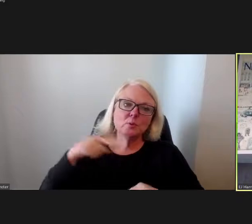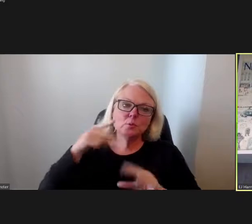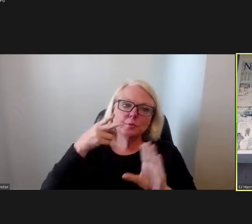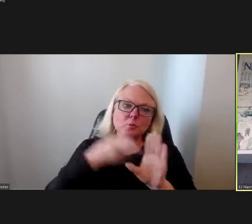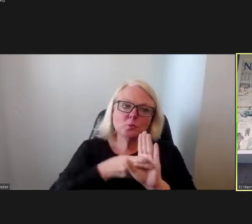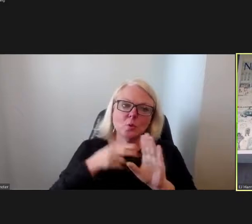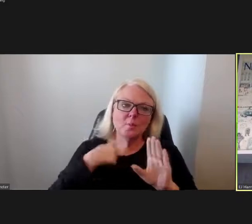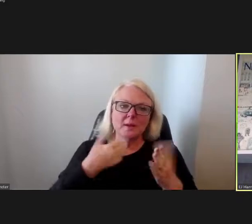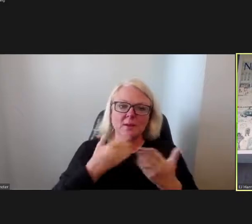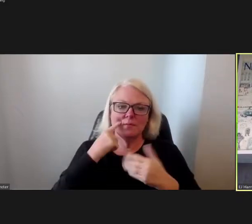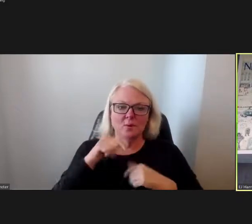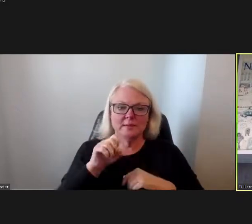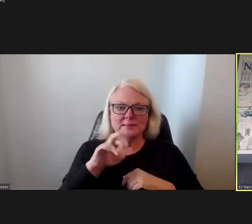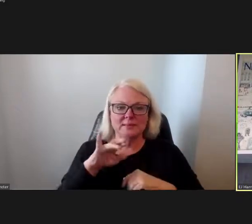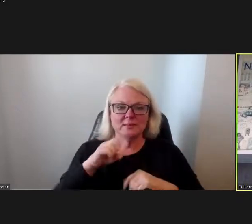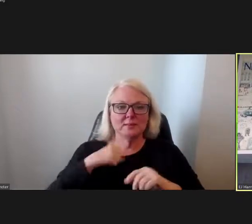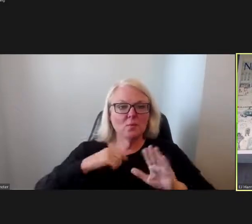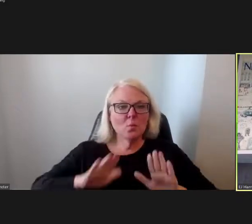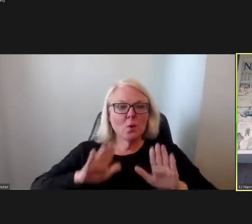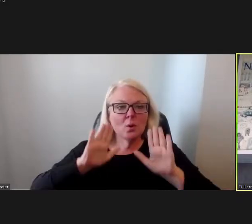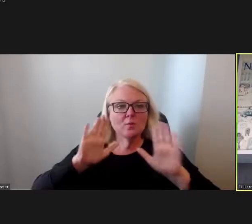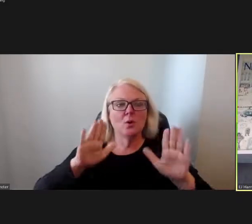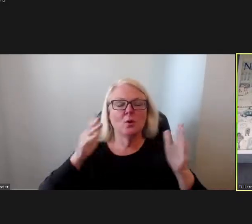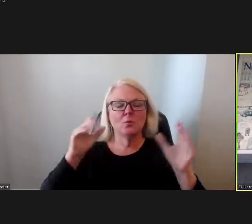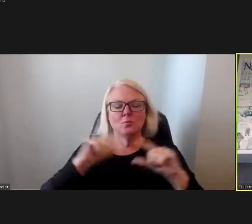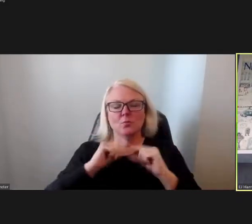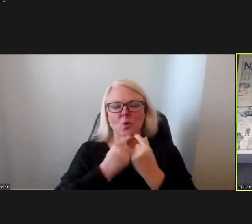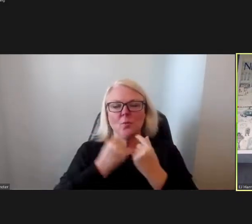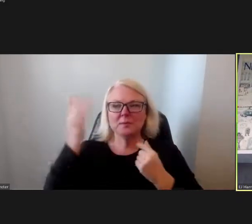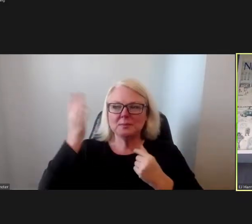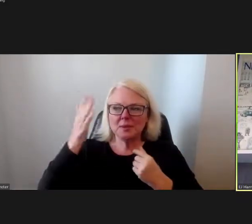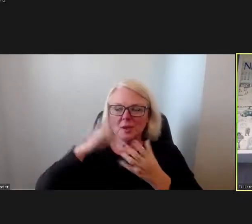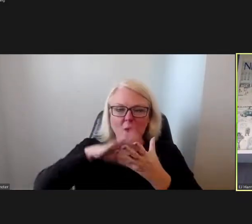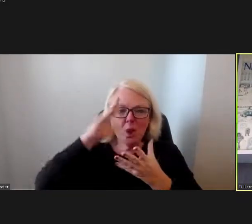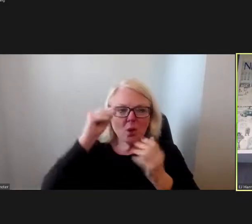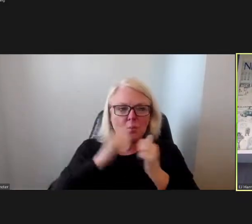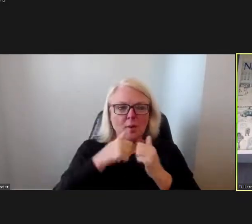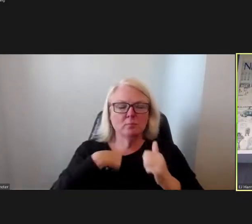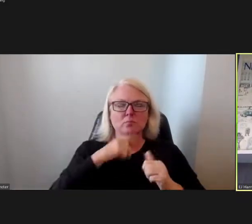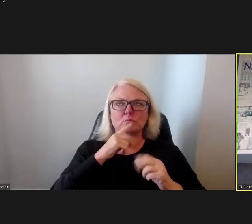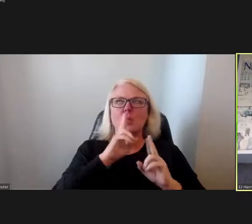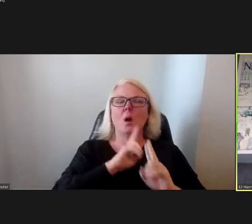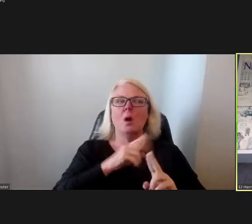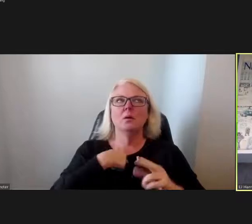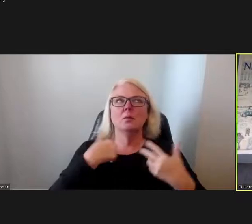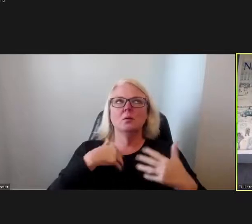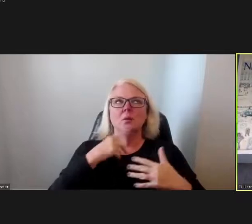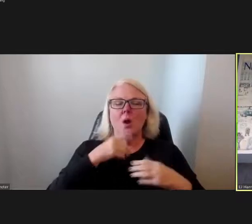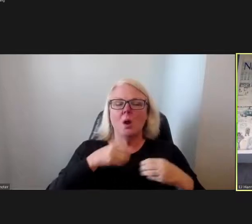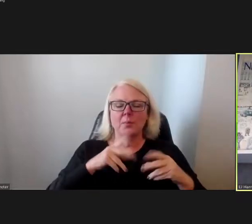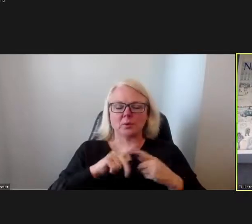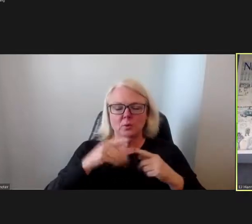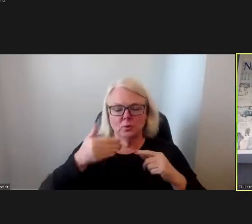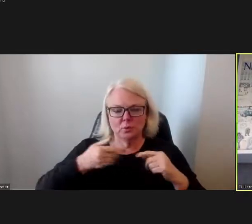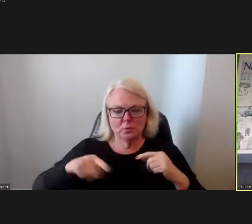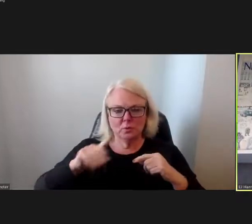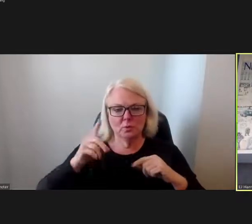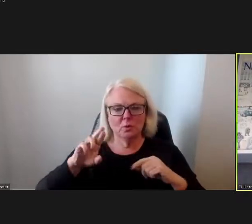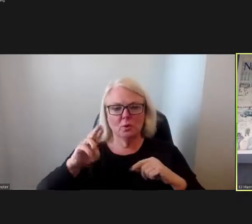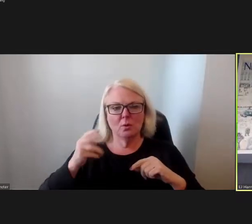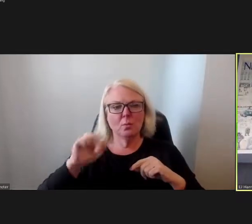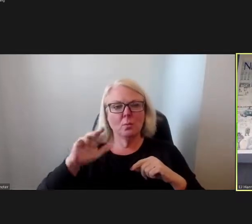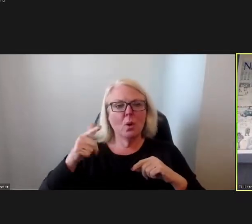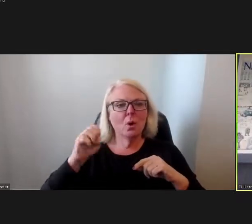series. We have a wonderful group of speakers to learn with, and I'm honored to have this opportunity today to introduce you all to Dr. Margaret